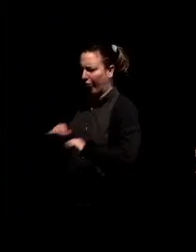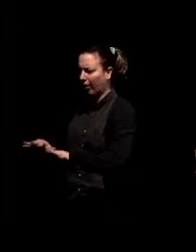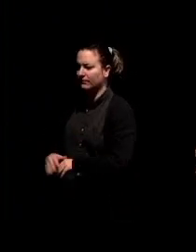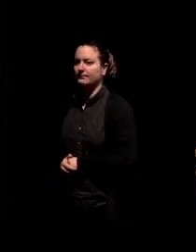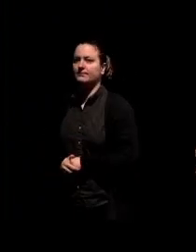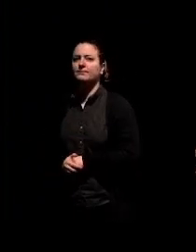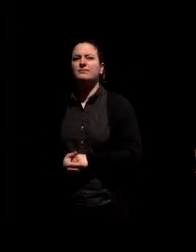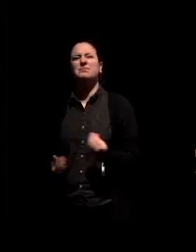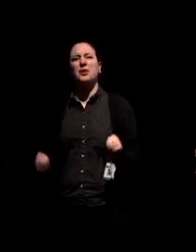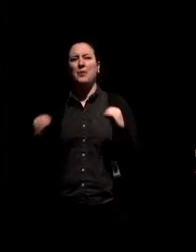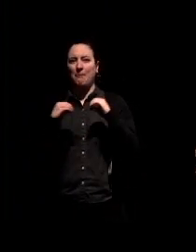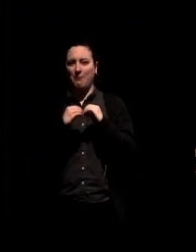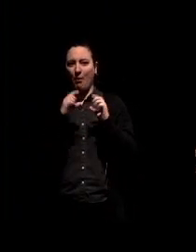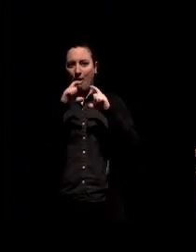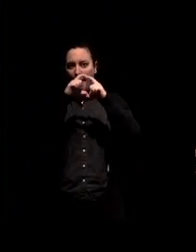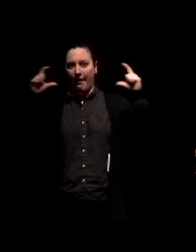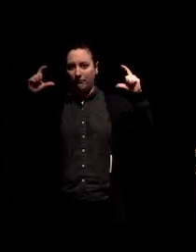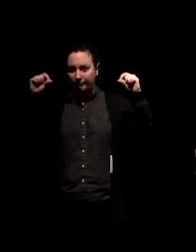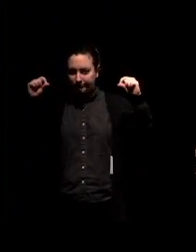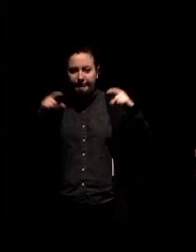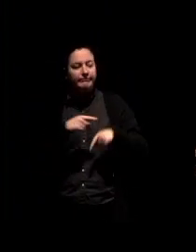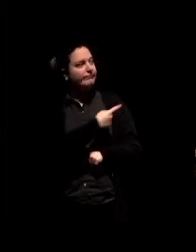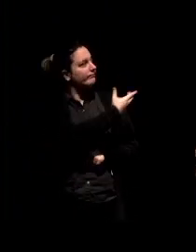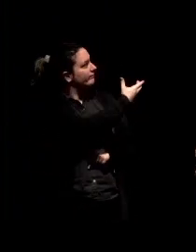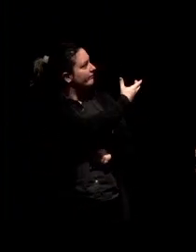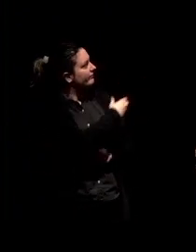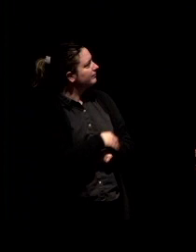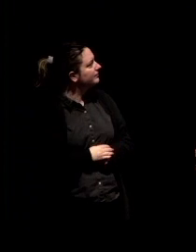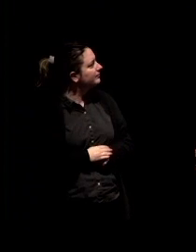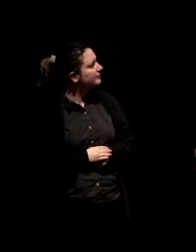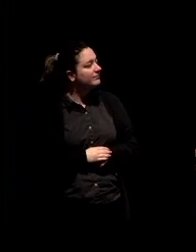more headlines here from Tennessee. Tennessee bills